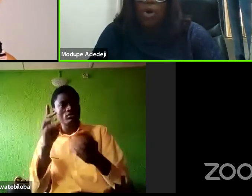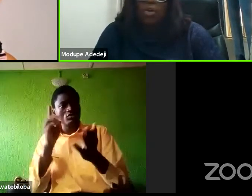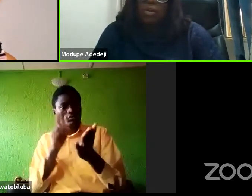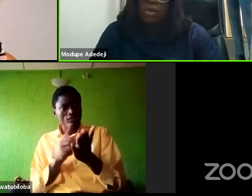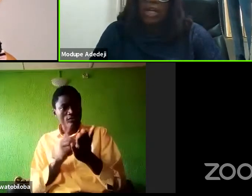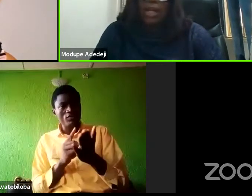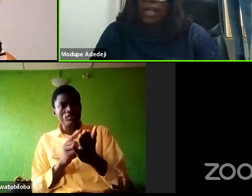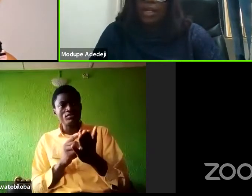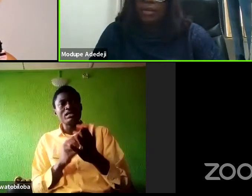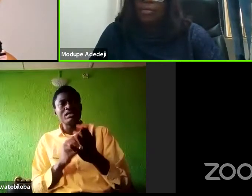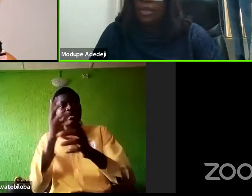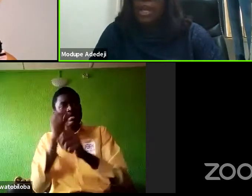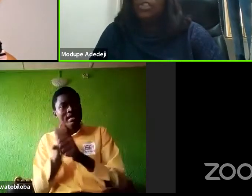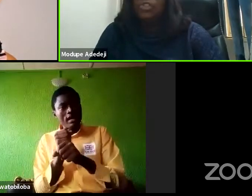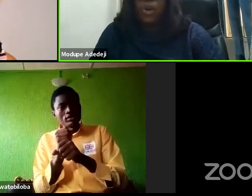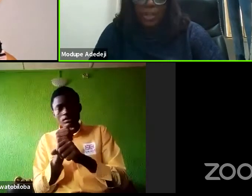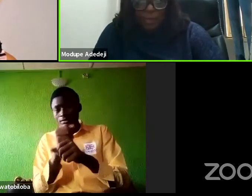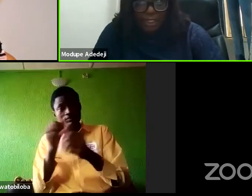period more